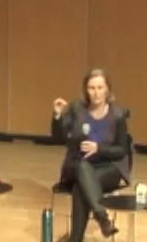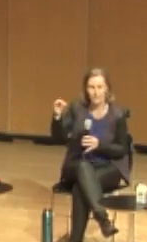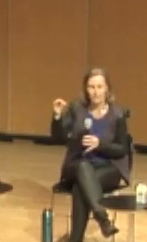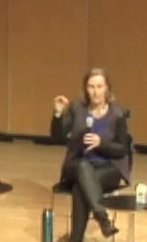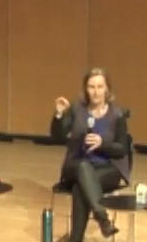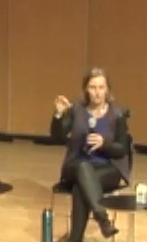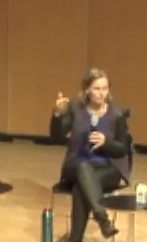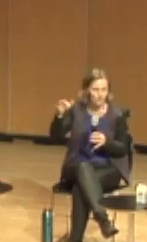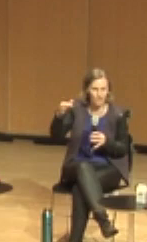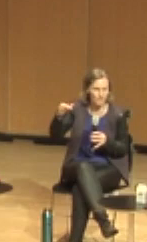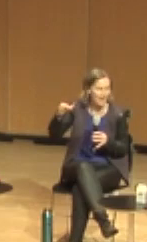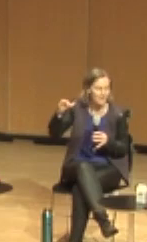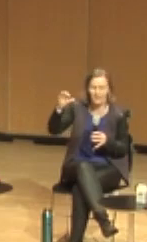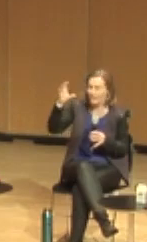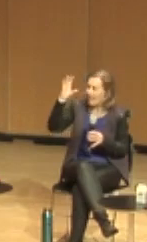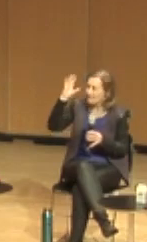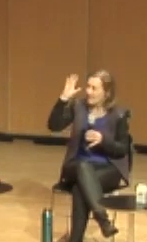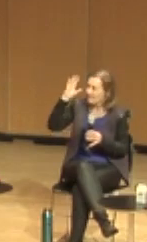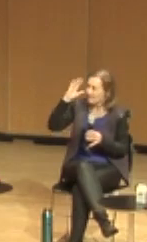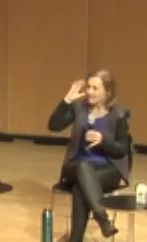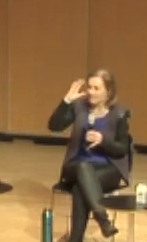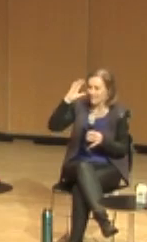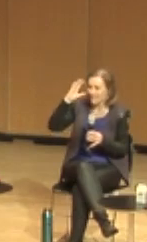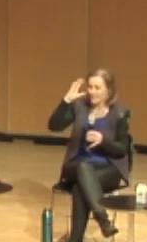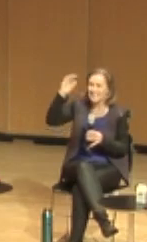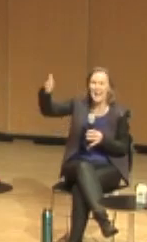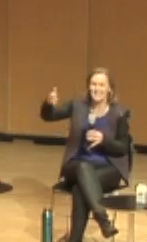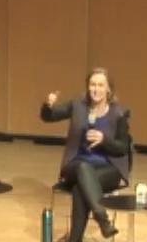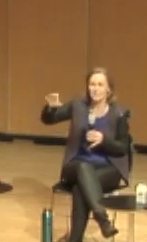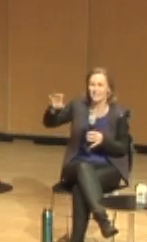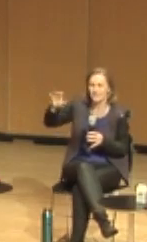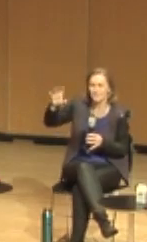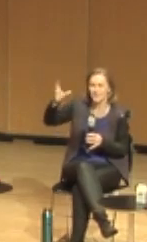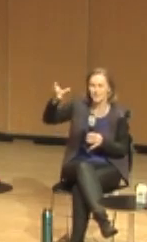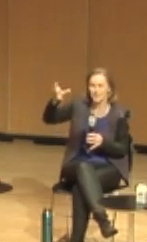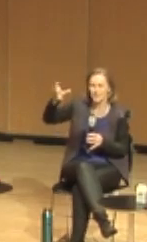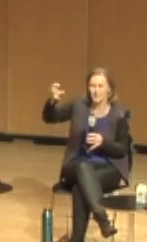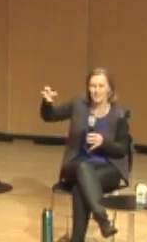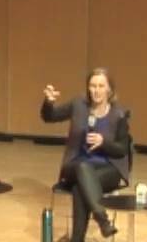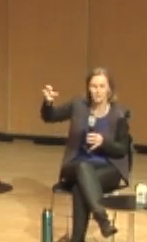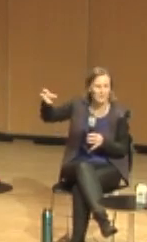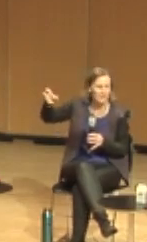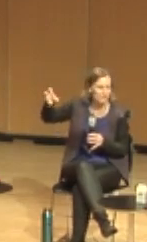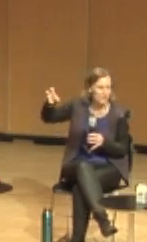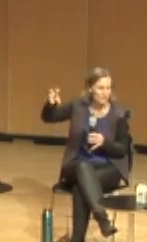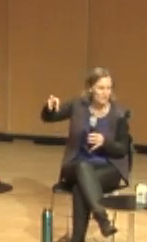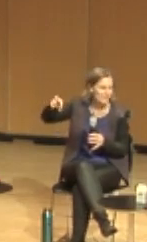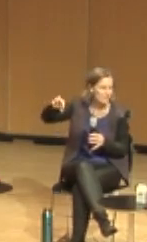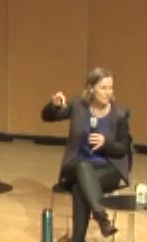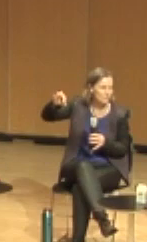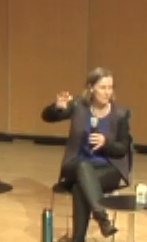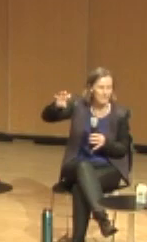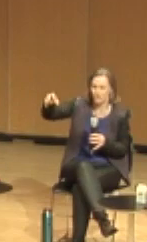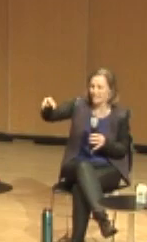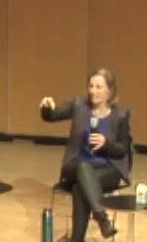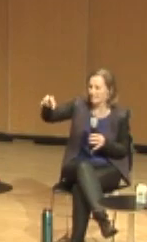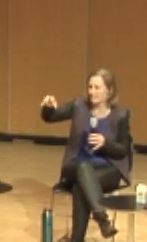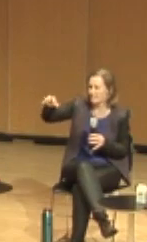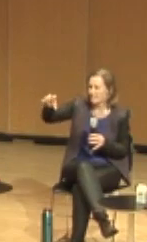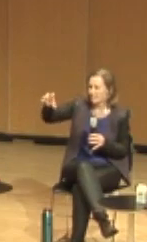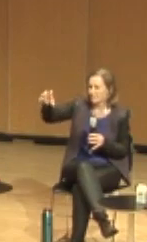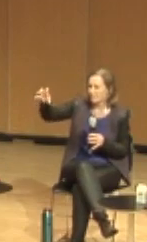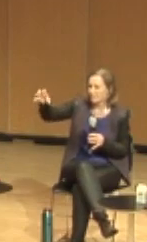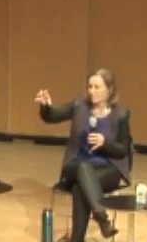like humor culture and then and then this uh class because sometimes when we hear British translations or British